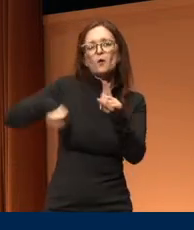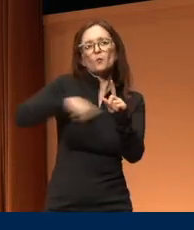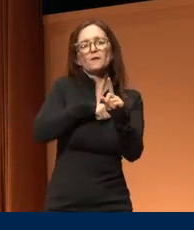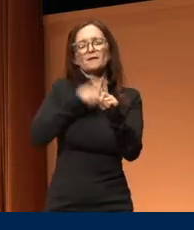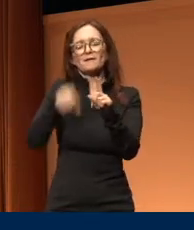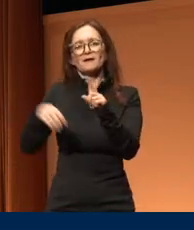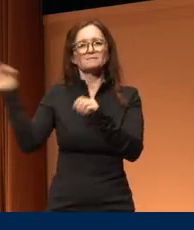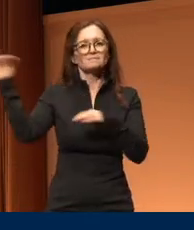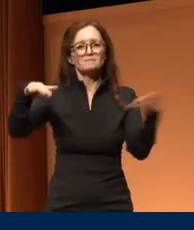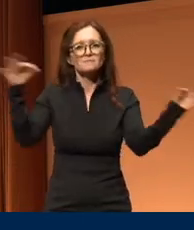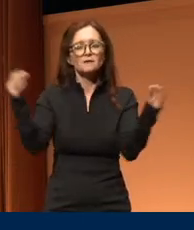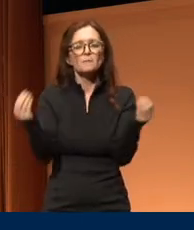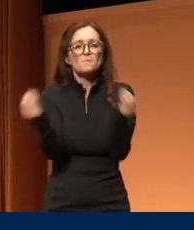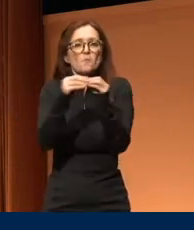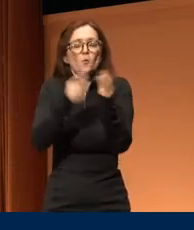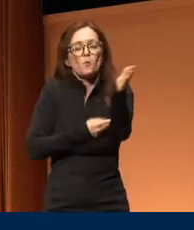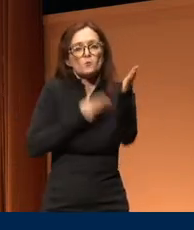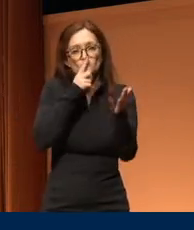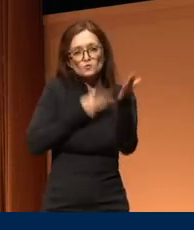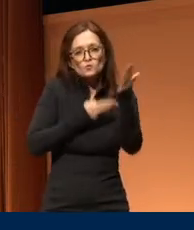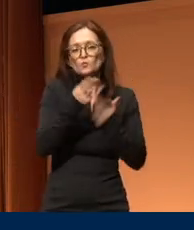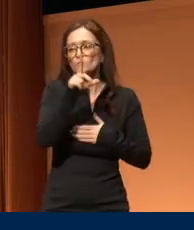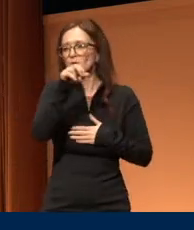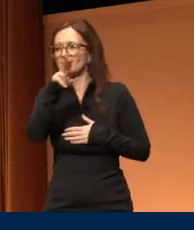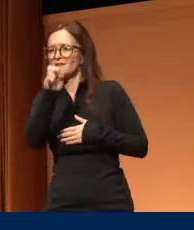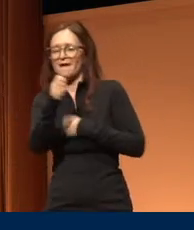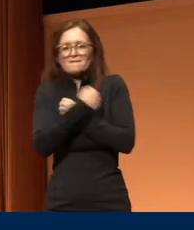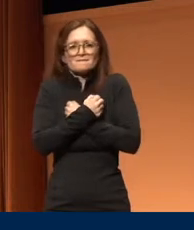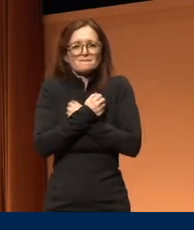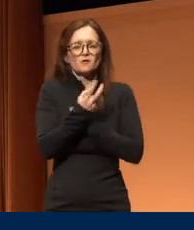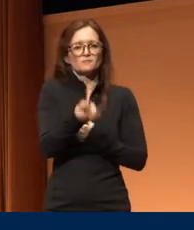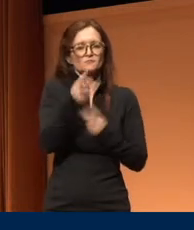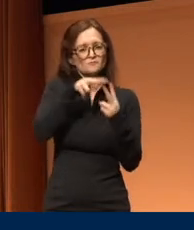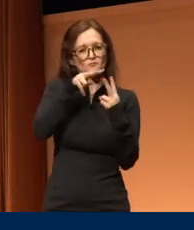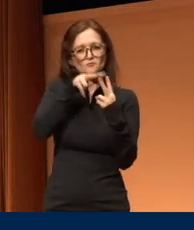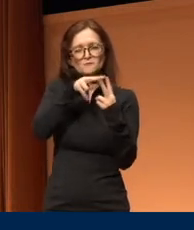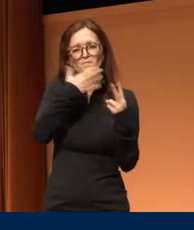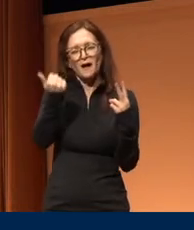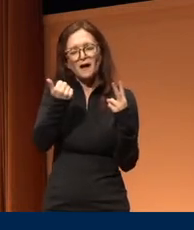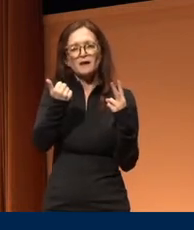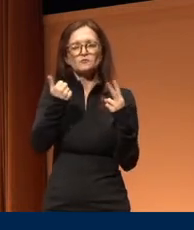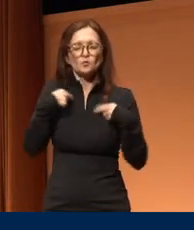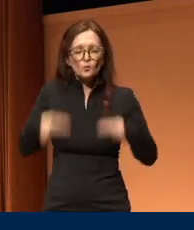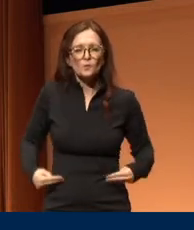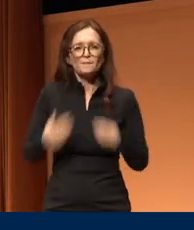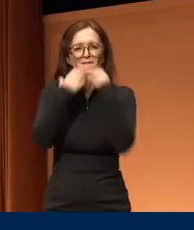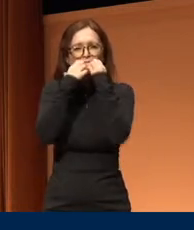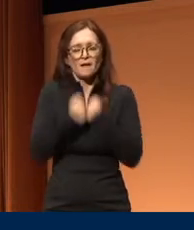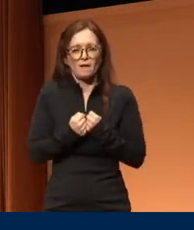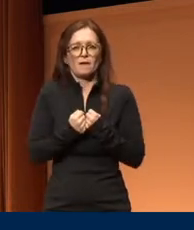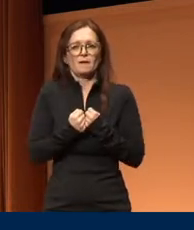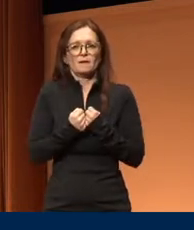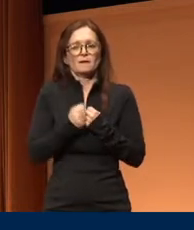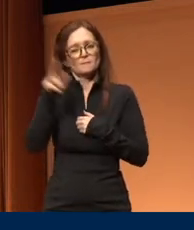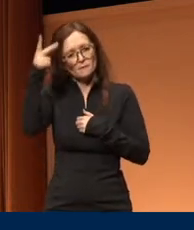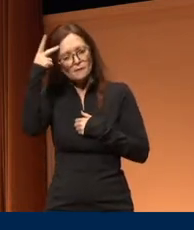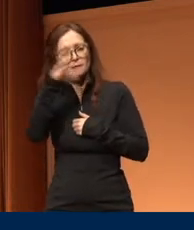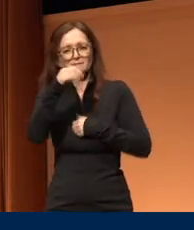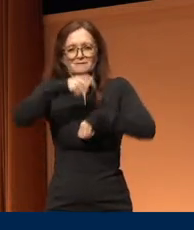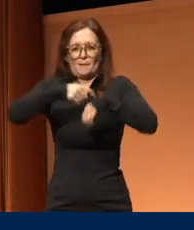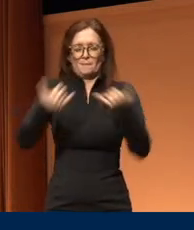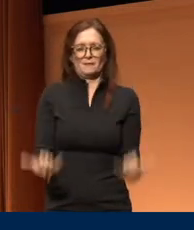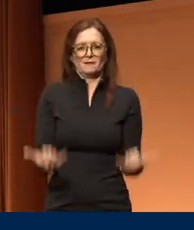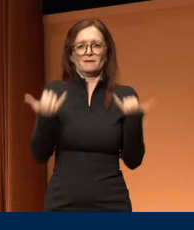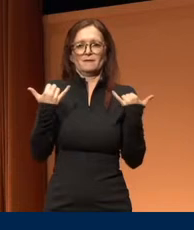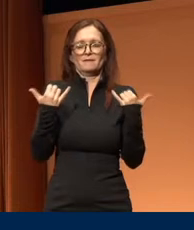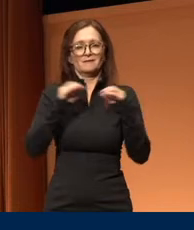inject more truth and love, two of the best human values, into our politics at a time when